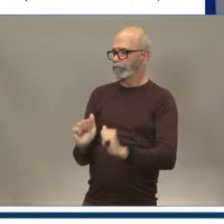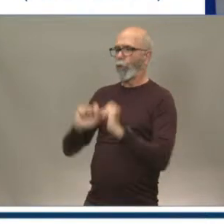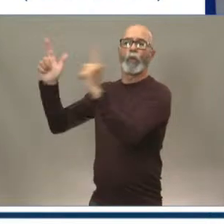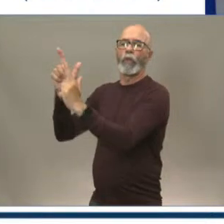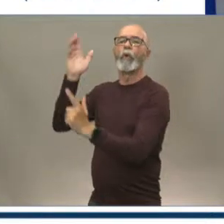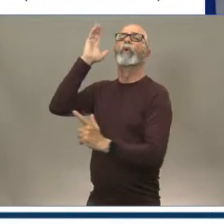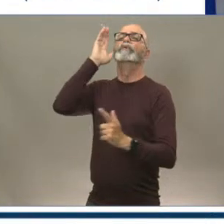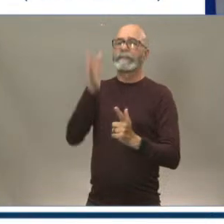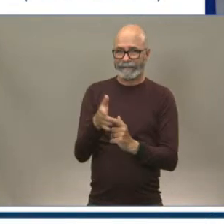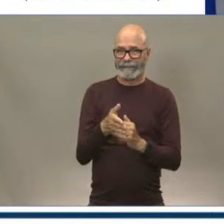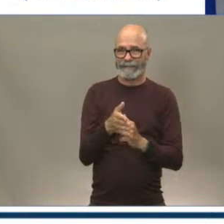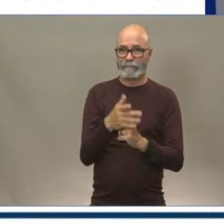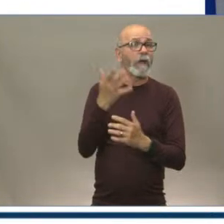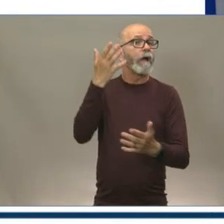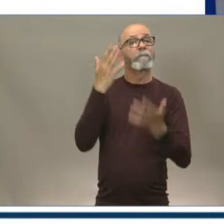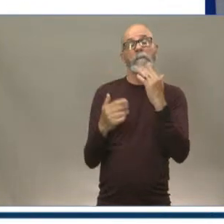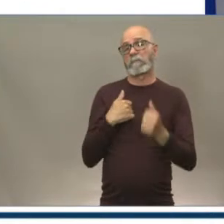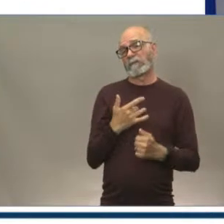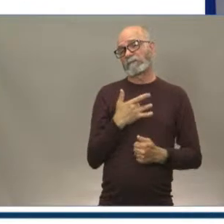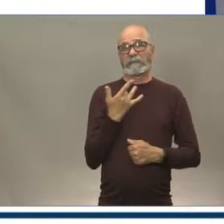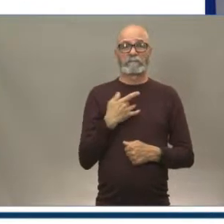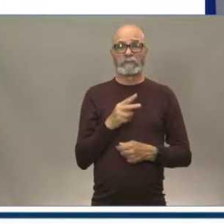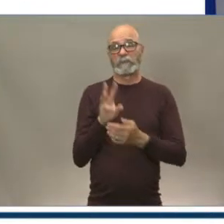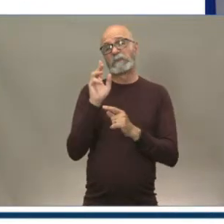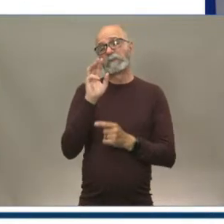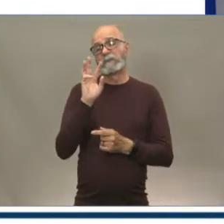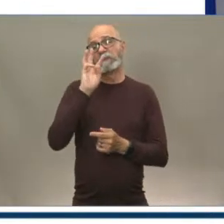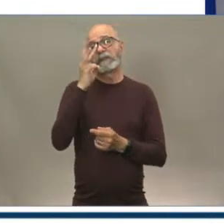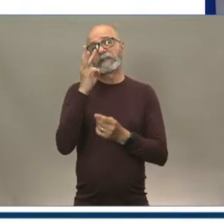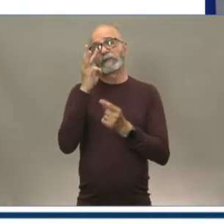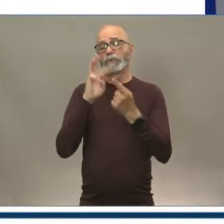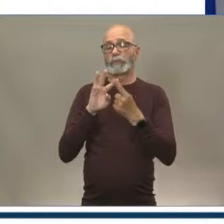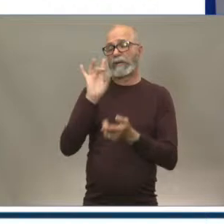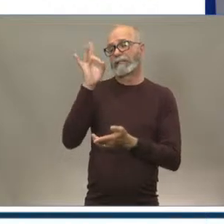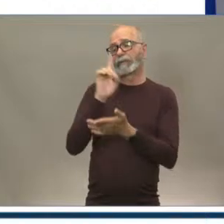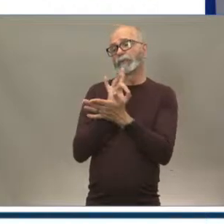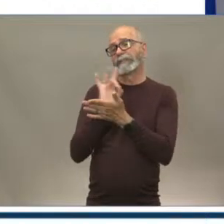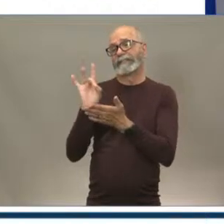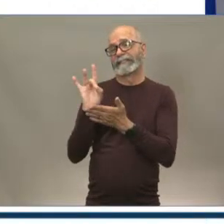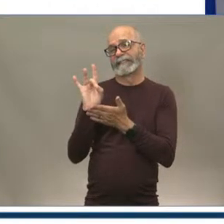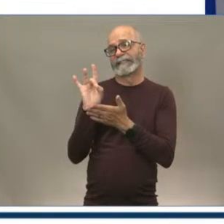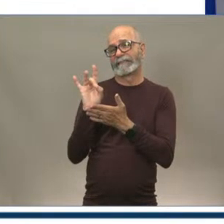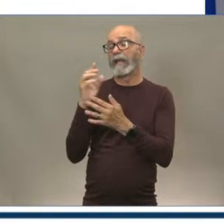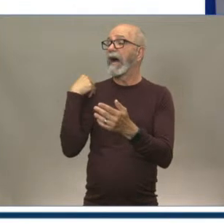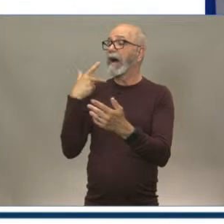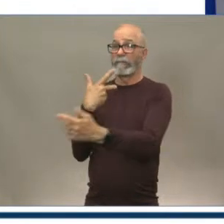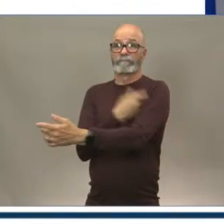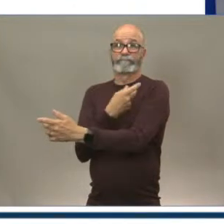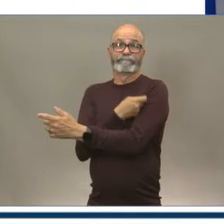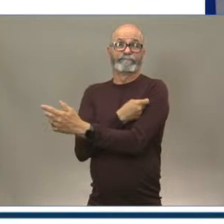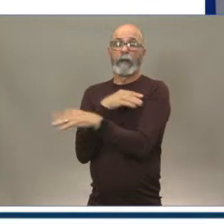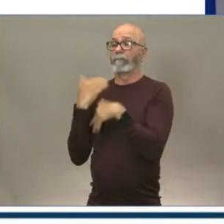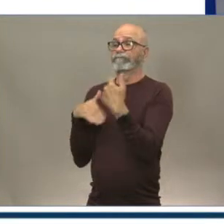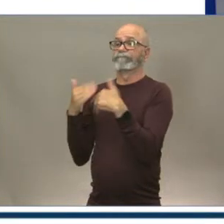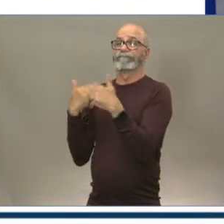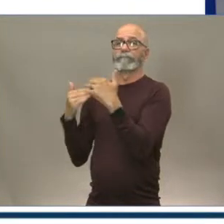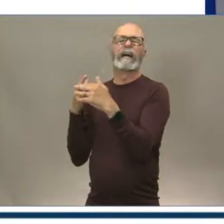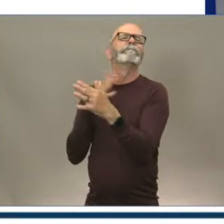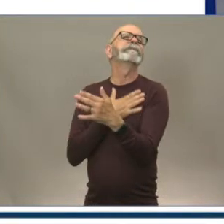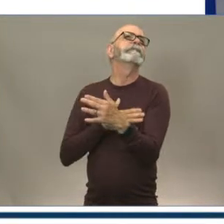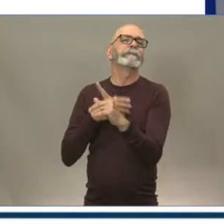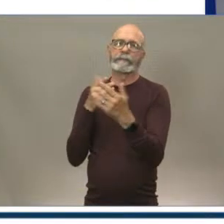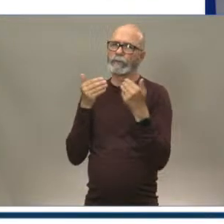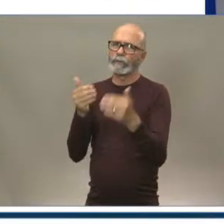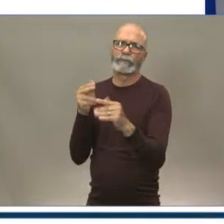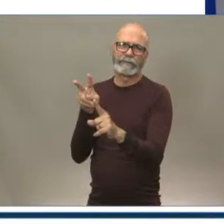talking 6 to 8 weeks for all Nova Scotians to have an opportunity to get their shot. So please book your vaccine. It's a good